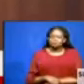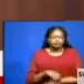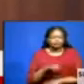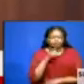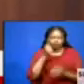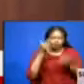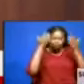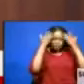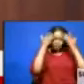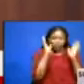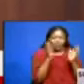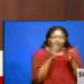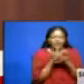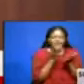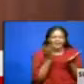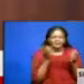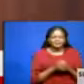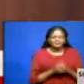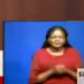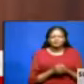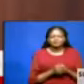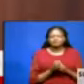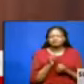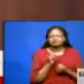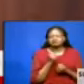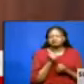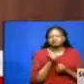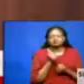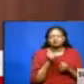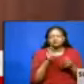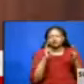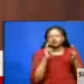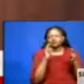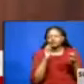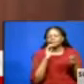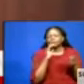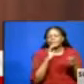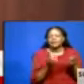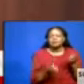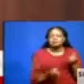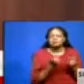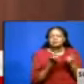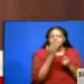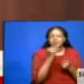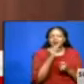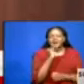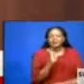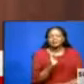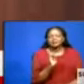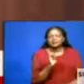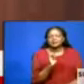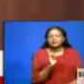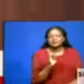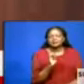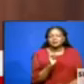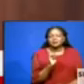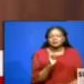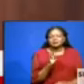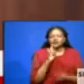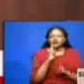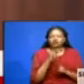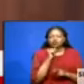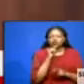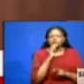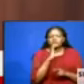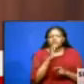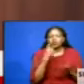I'm not aware of any such issue being raised by Commissioner Masit about the results being or not